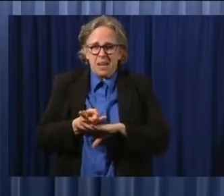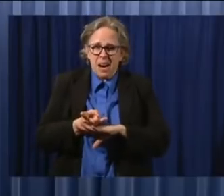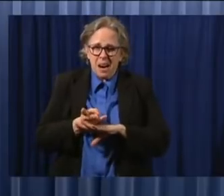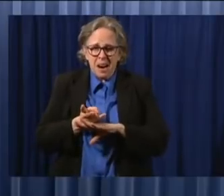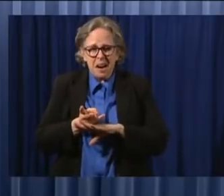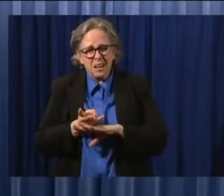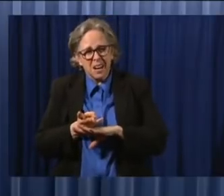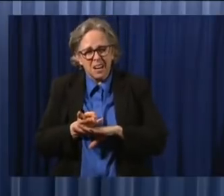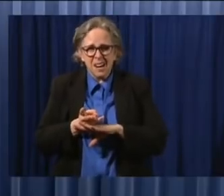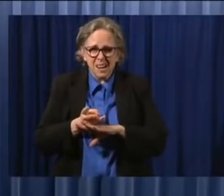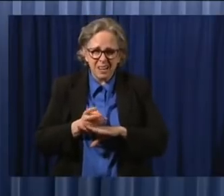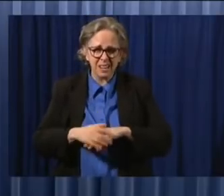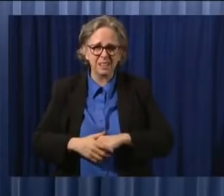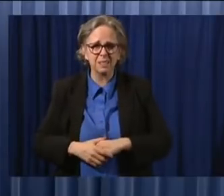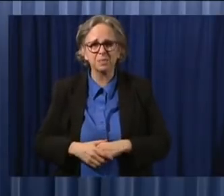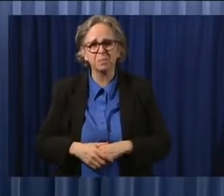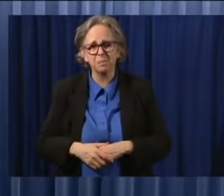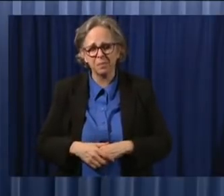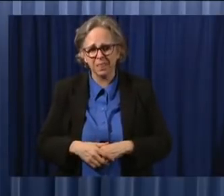very much